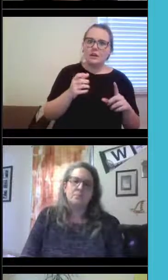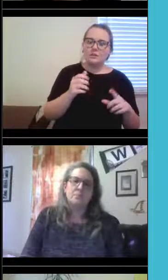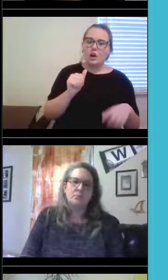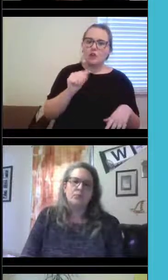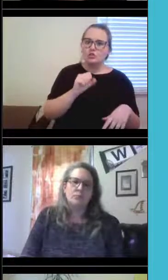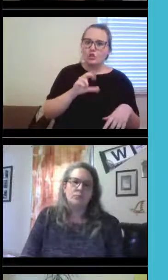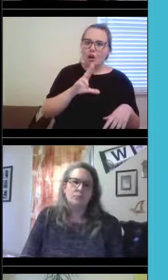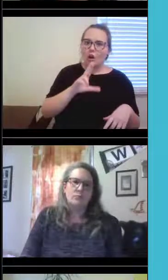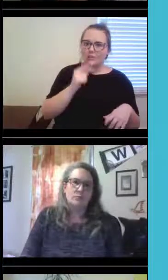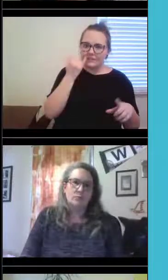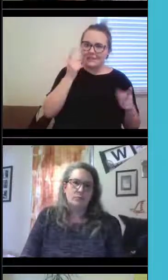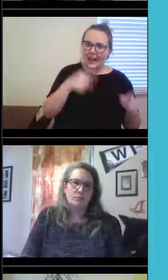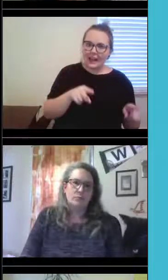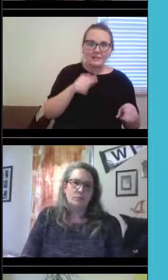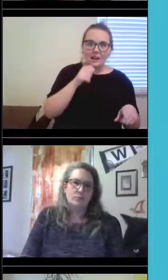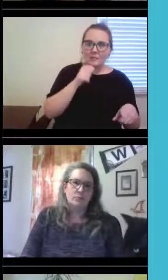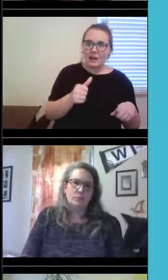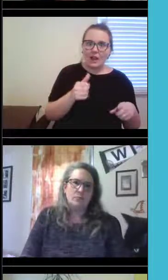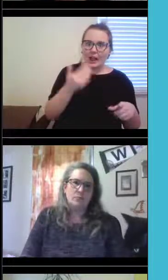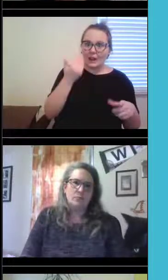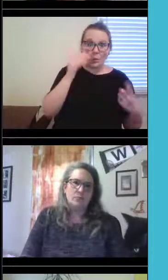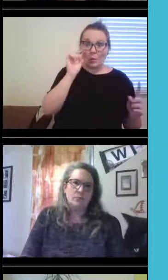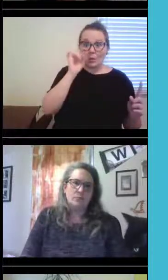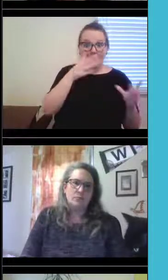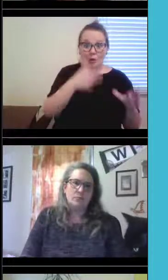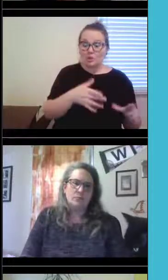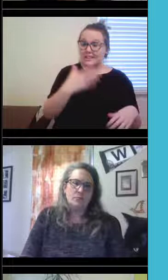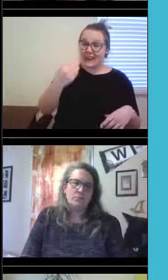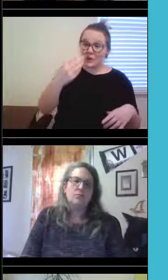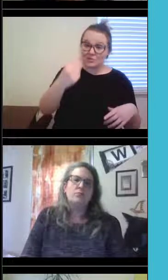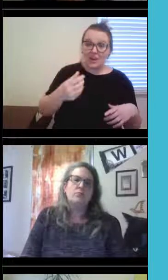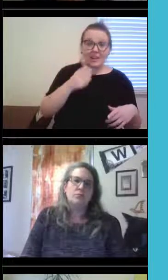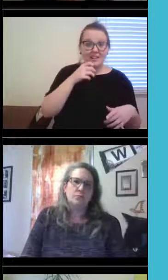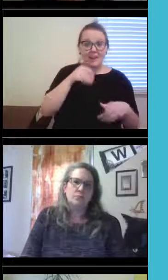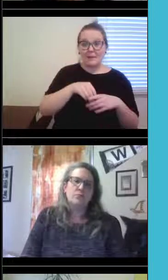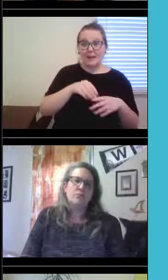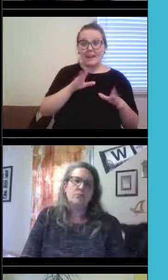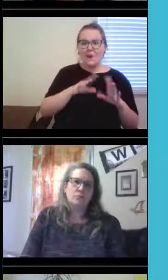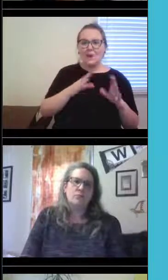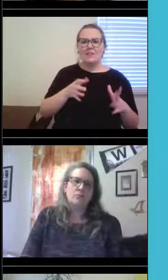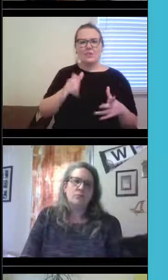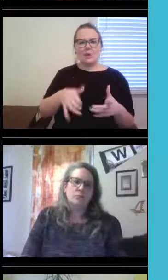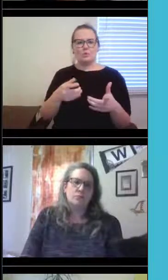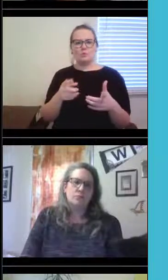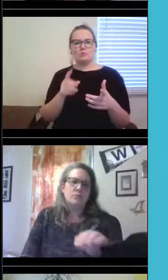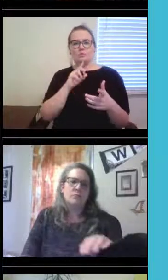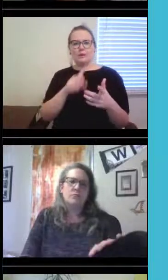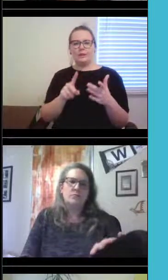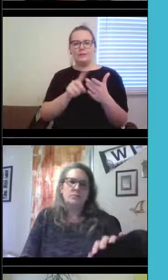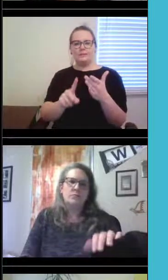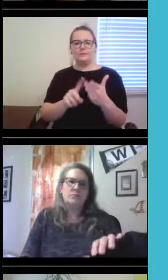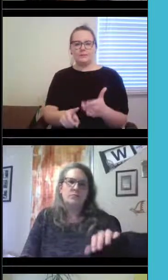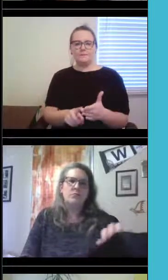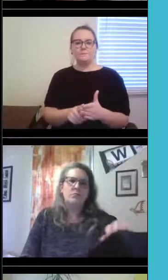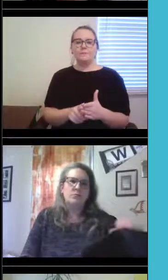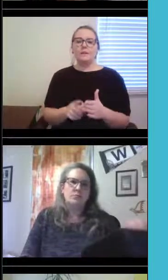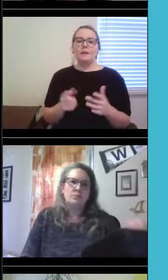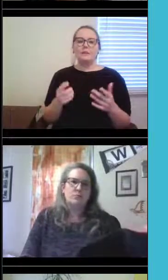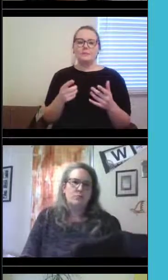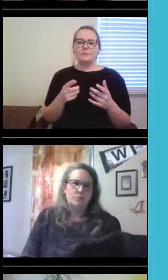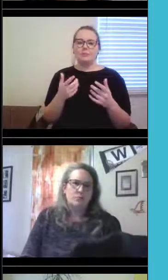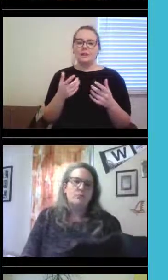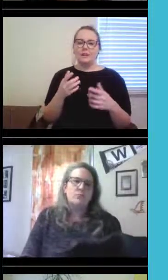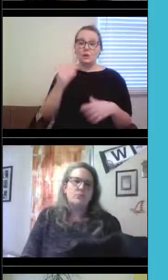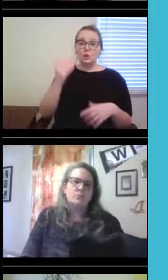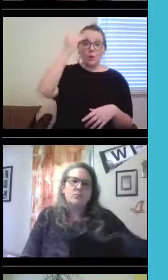does this. So there's still those trends in the literature, even though those divisions between known and